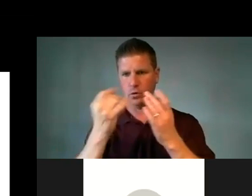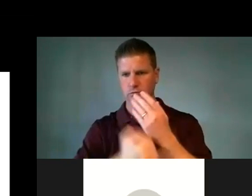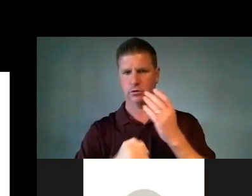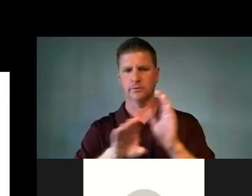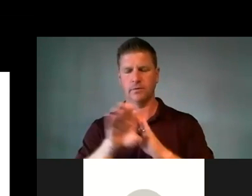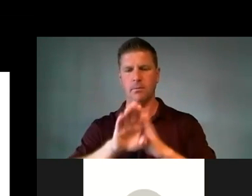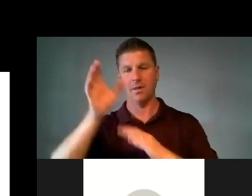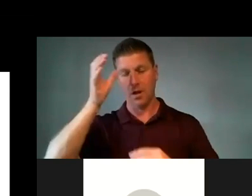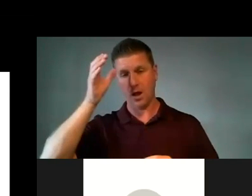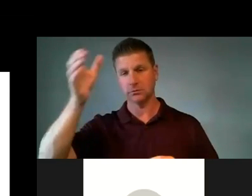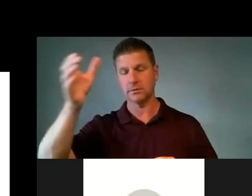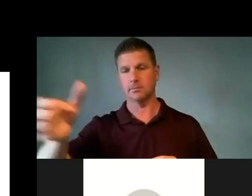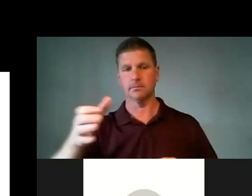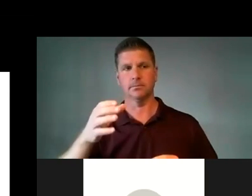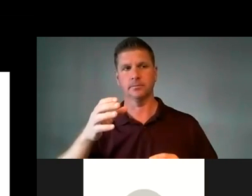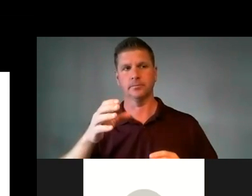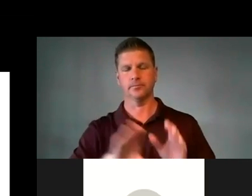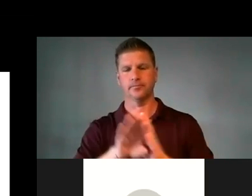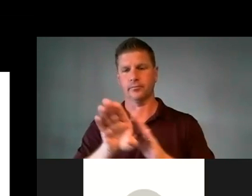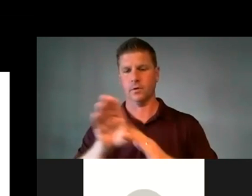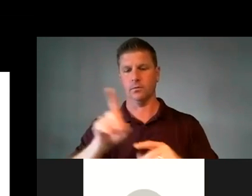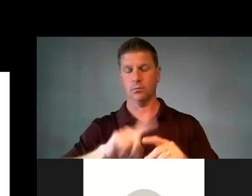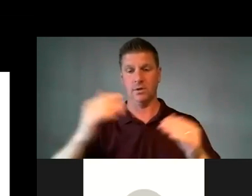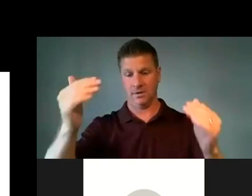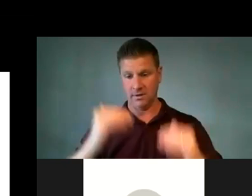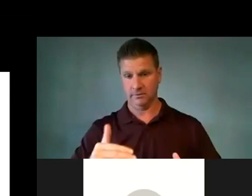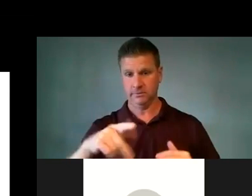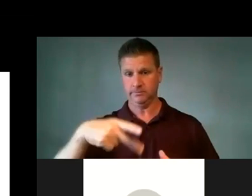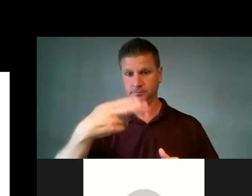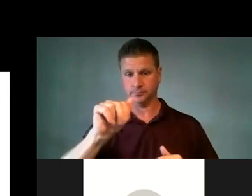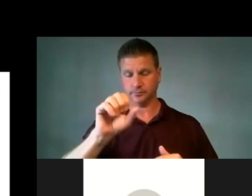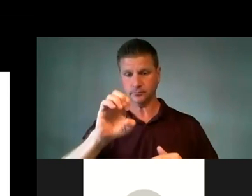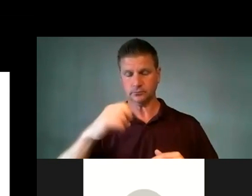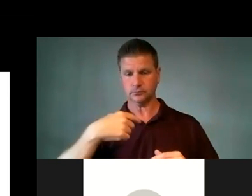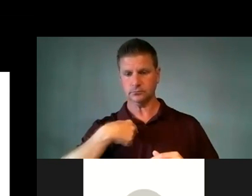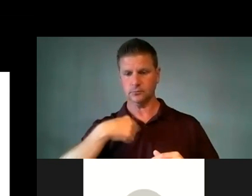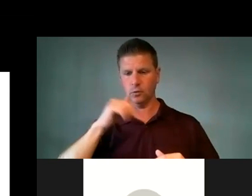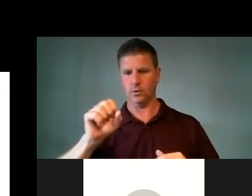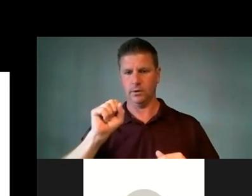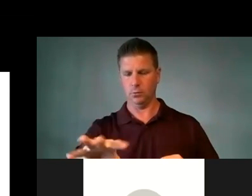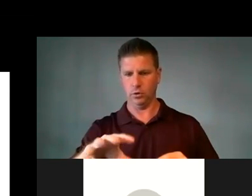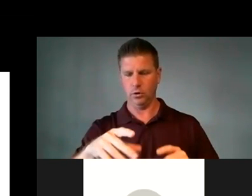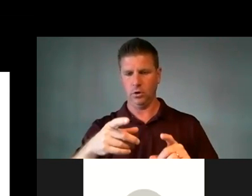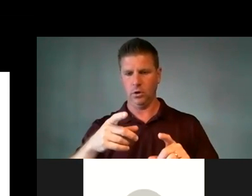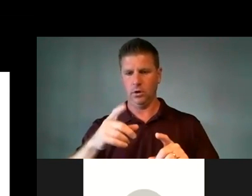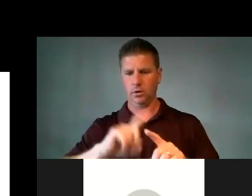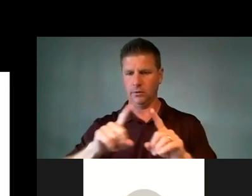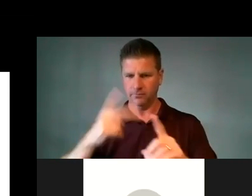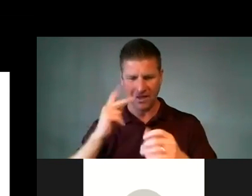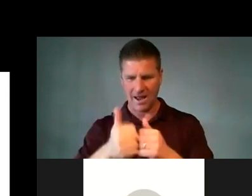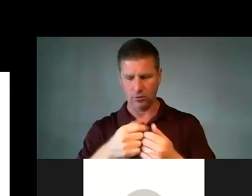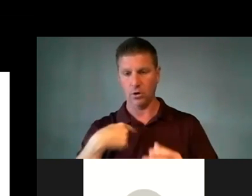the concept developed. But in this next phase is when we'll be able to pull all these levers. And our goal would be to try and get to